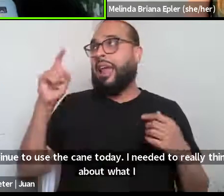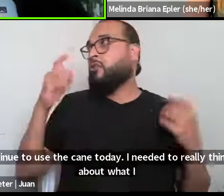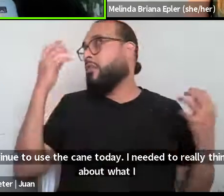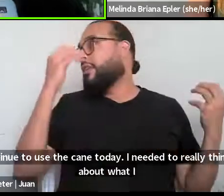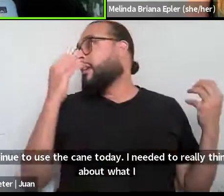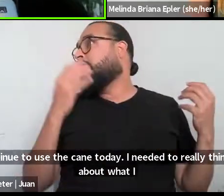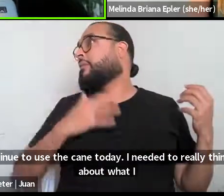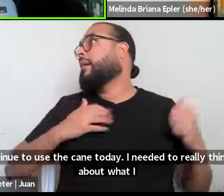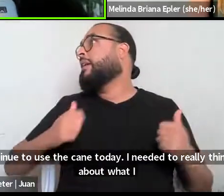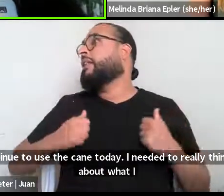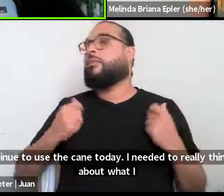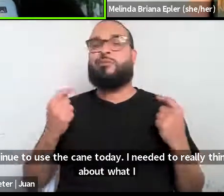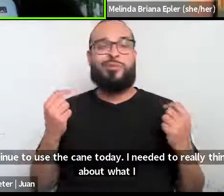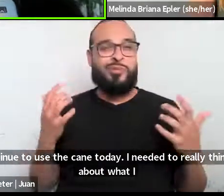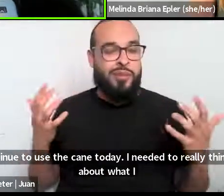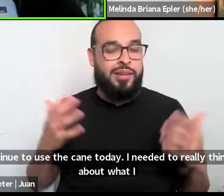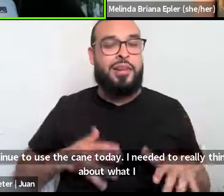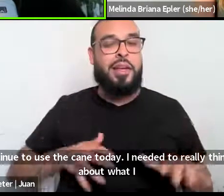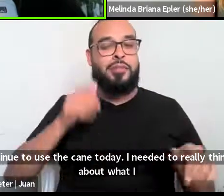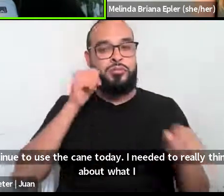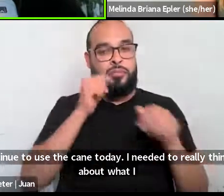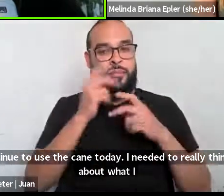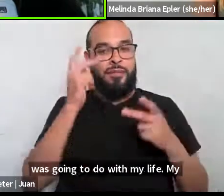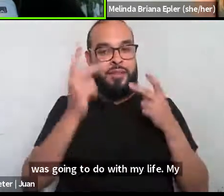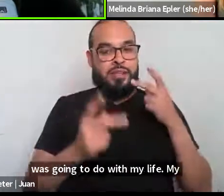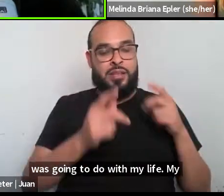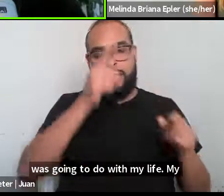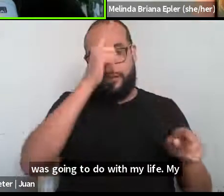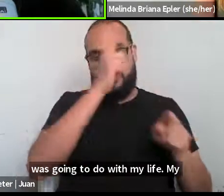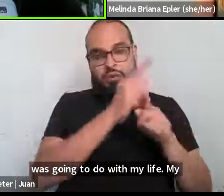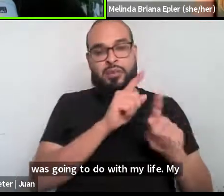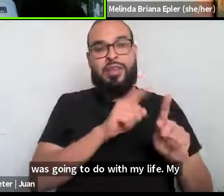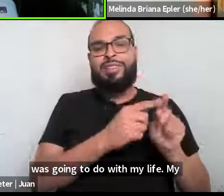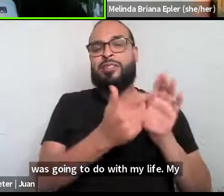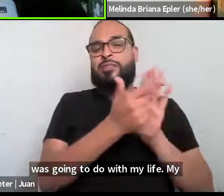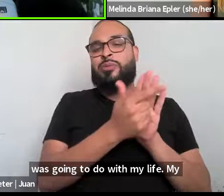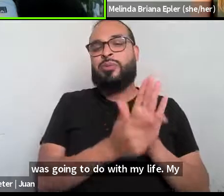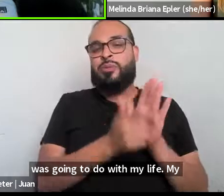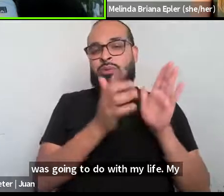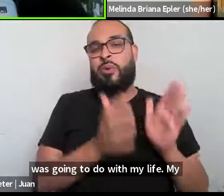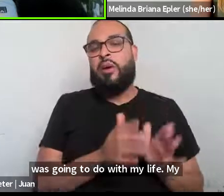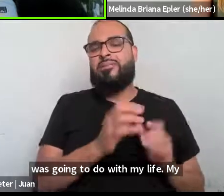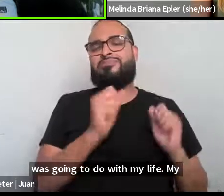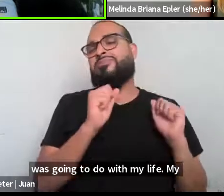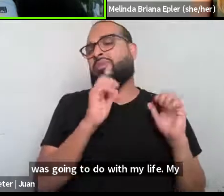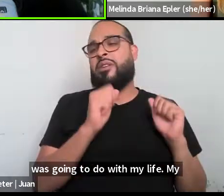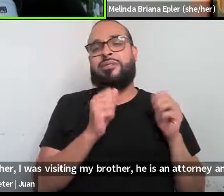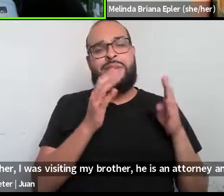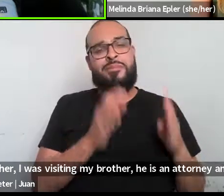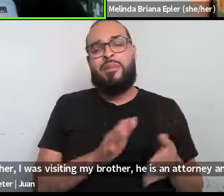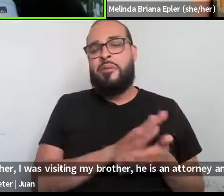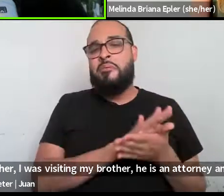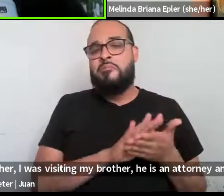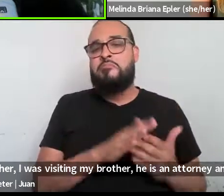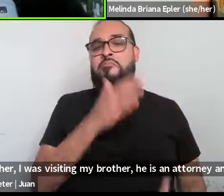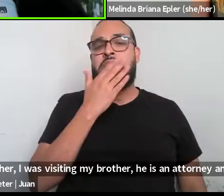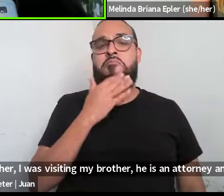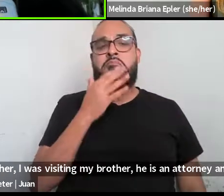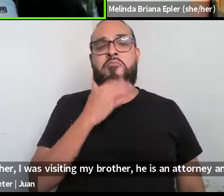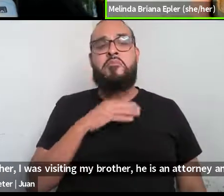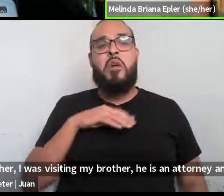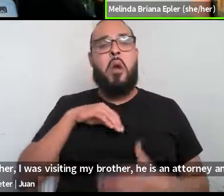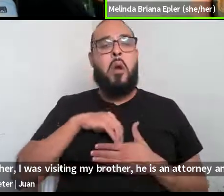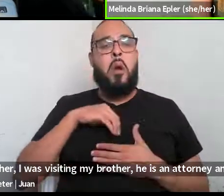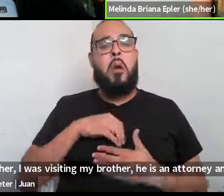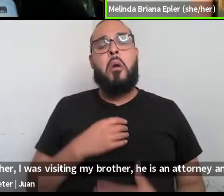So I was visiting my brother. He's an attorney. He's awesome, just very nice, kind-spirited, and